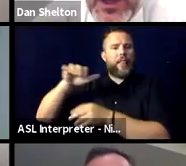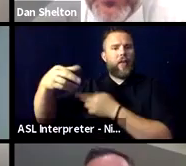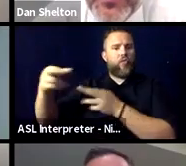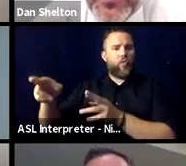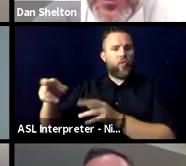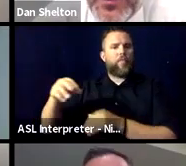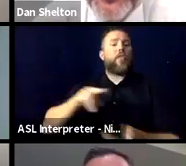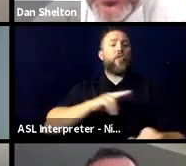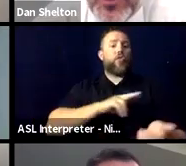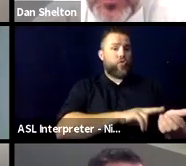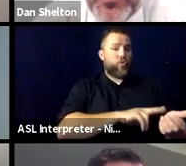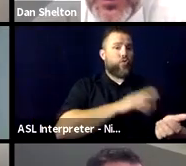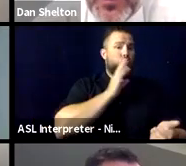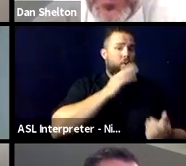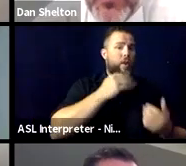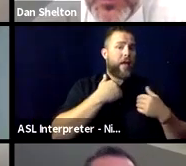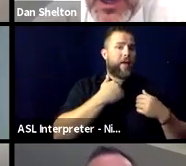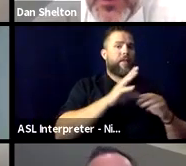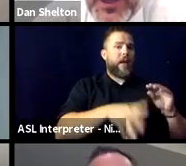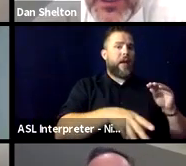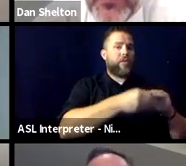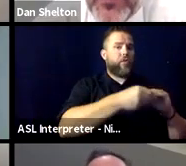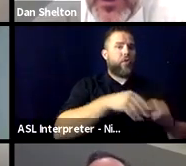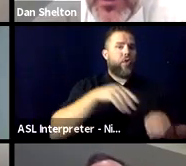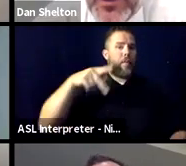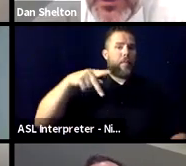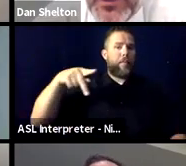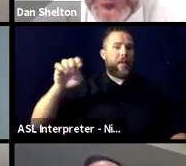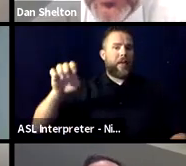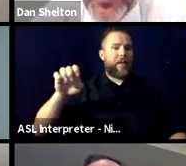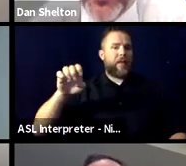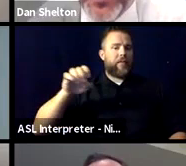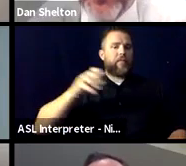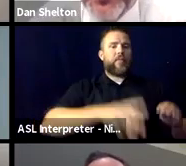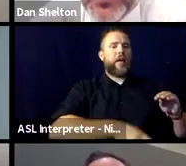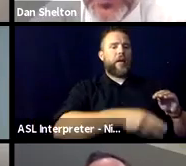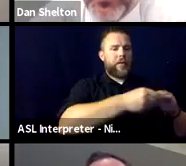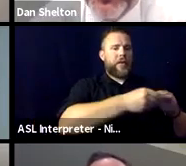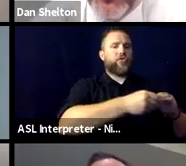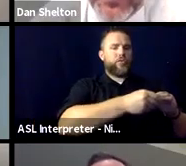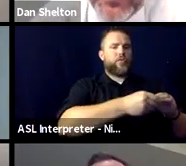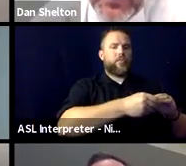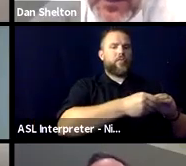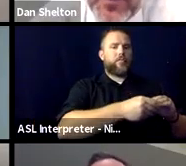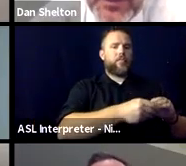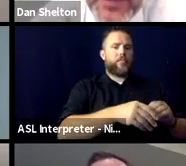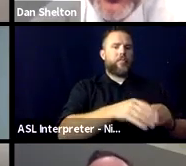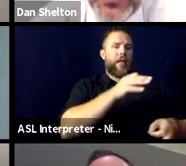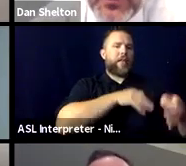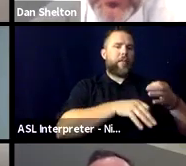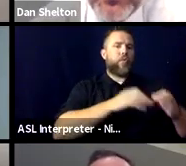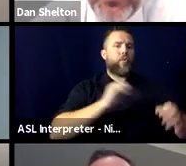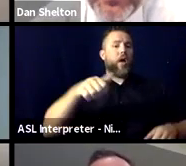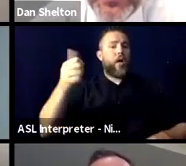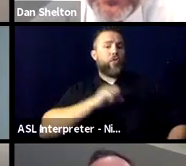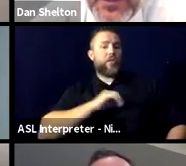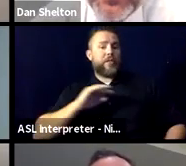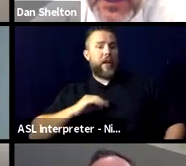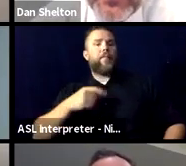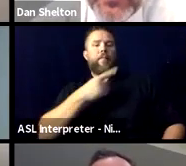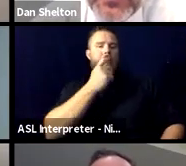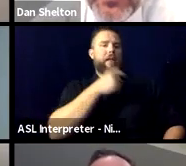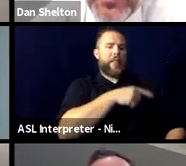nurses will have additional PPE above and beyond what any of our other staff would have, because they will be potentially directly